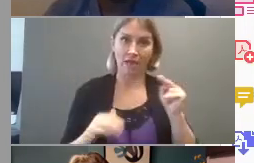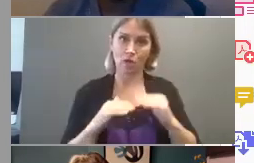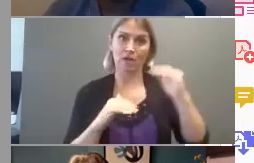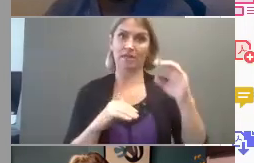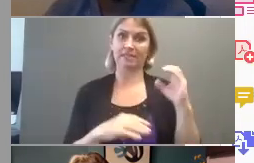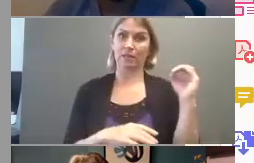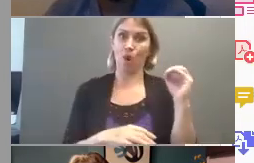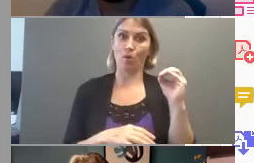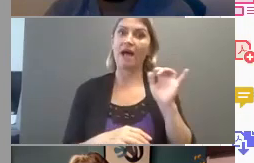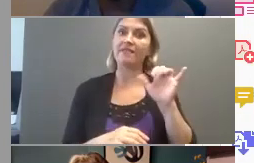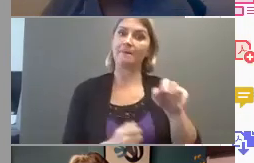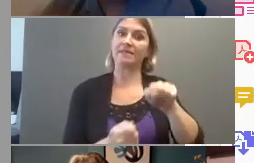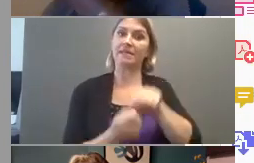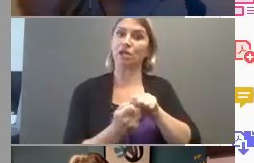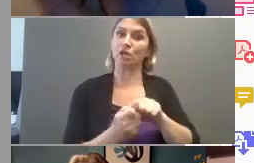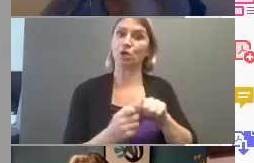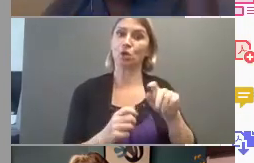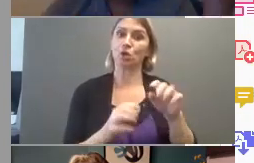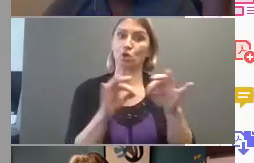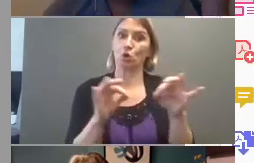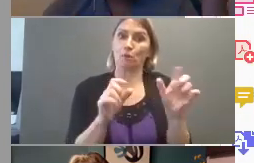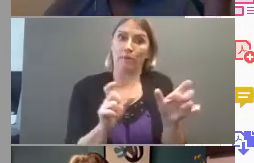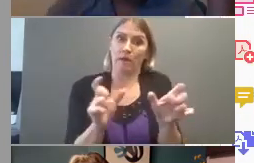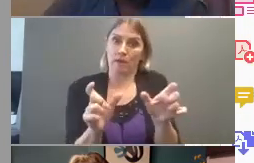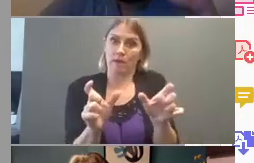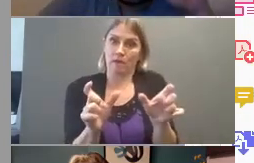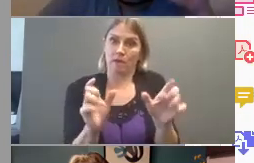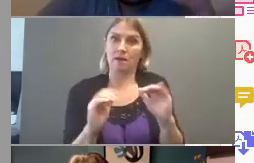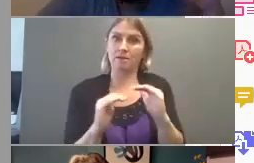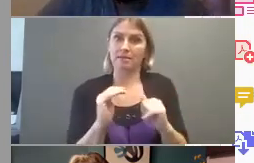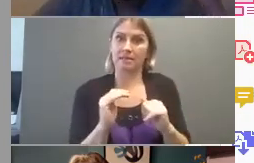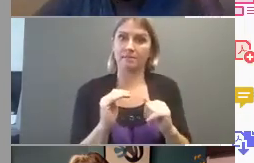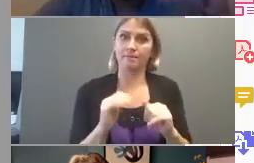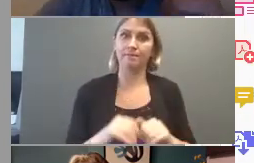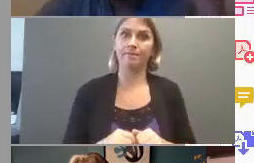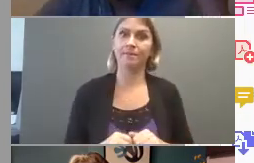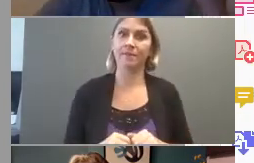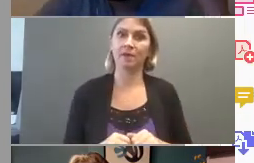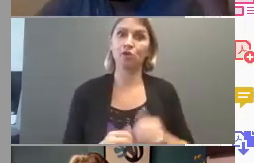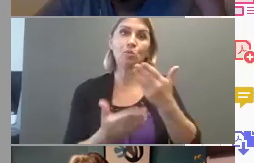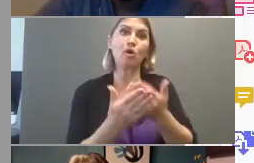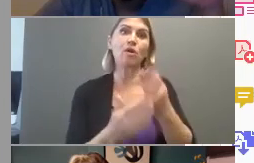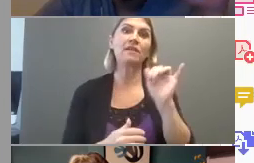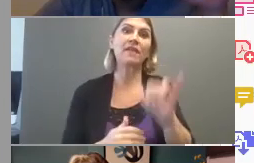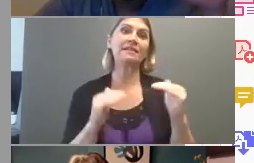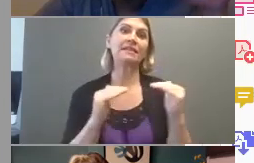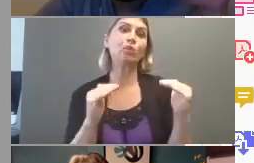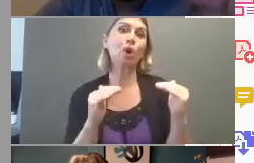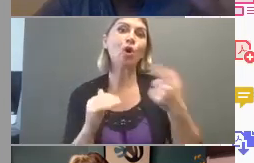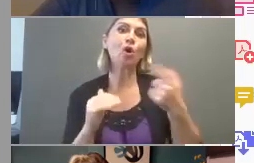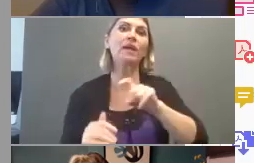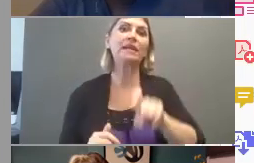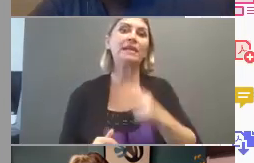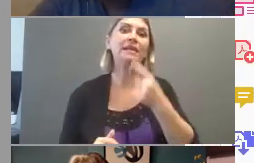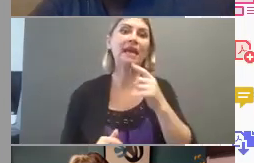0, this particular term needs to be less than 0. In order to prove that it is big O, we need to say that